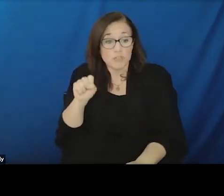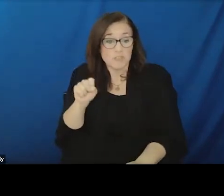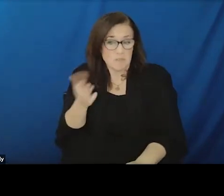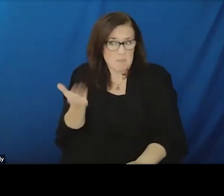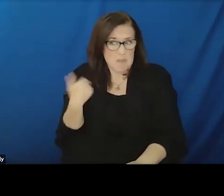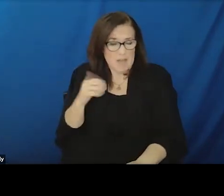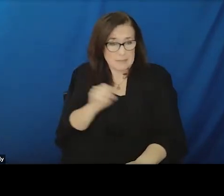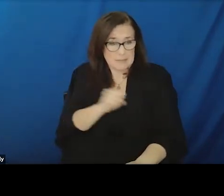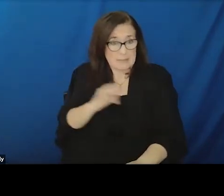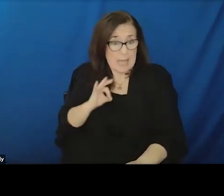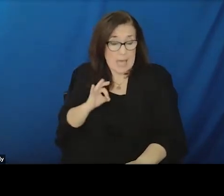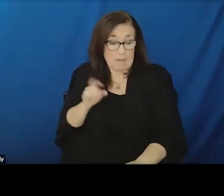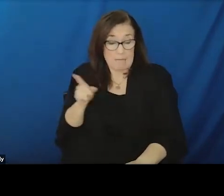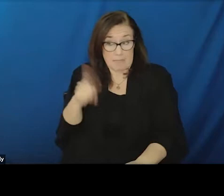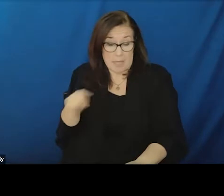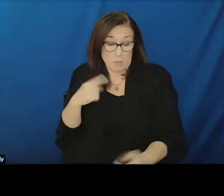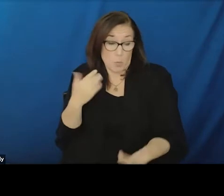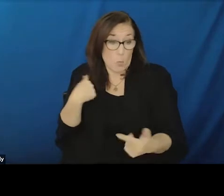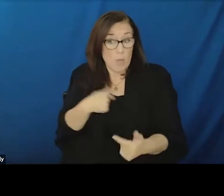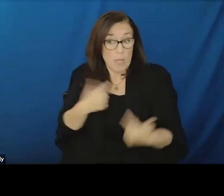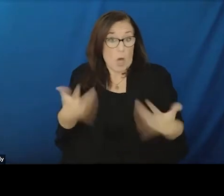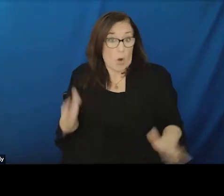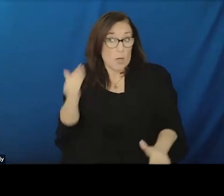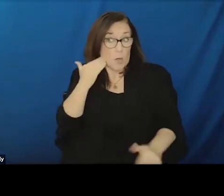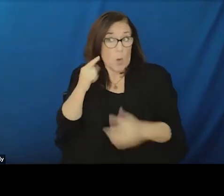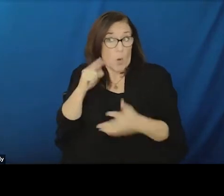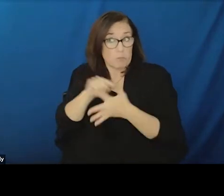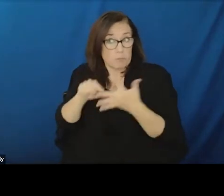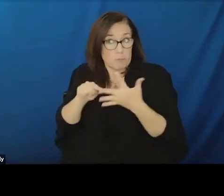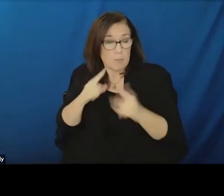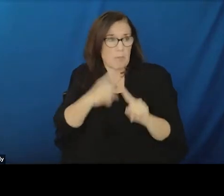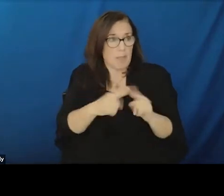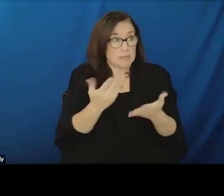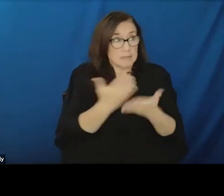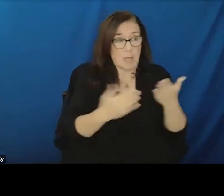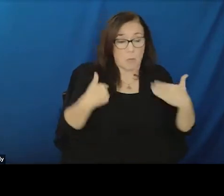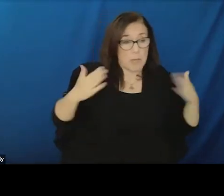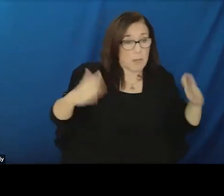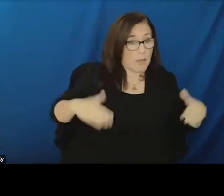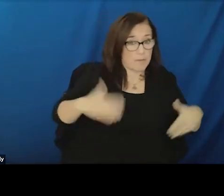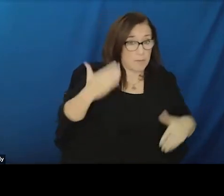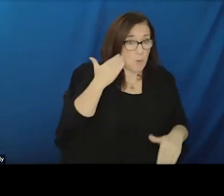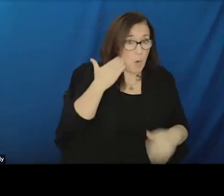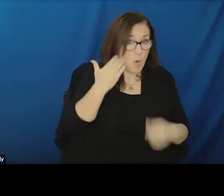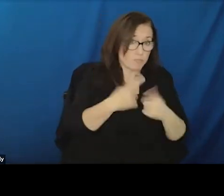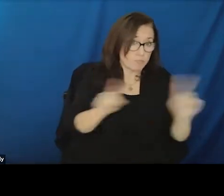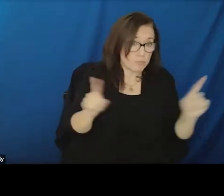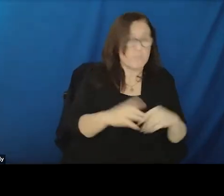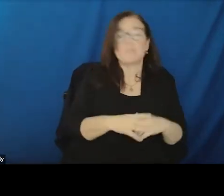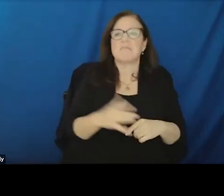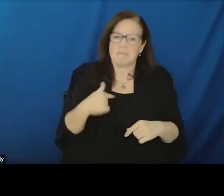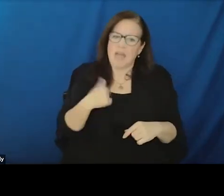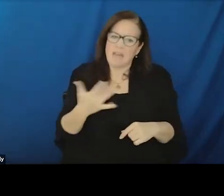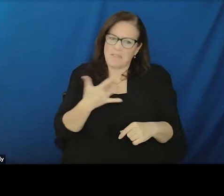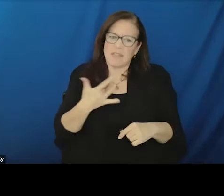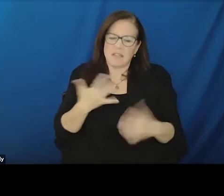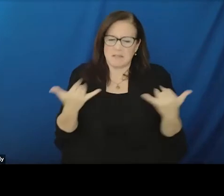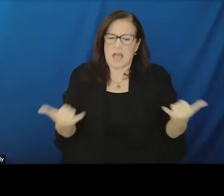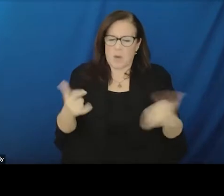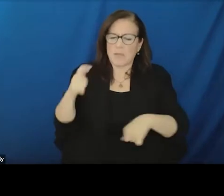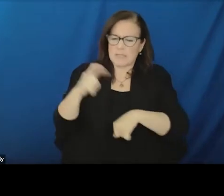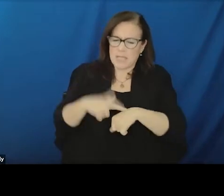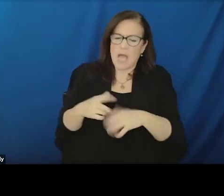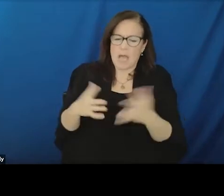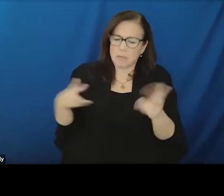know about. I think that it's time also to publicly break ties with Ethnic Studies Now, the organizations, out